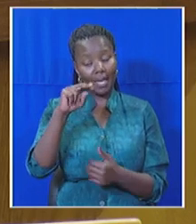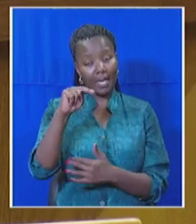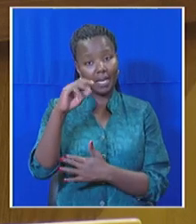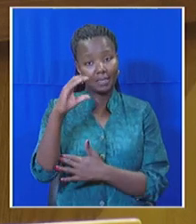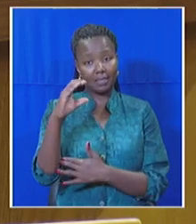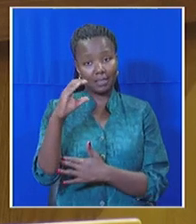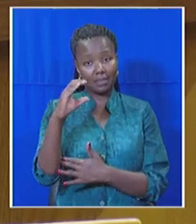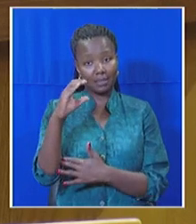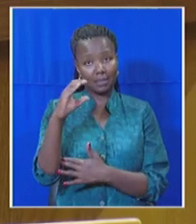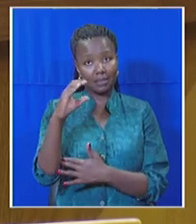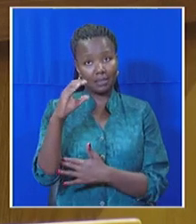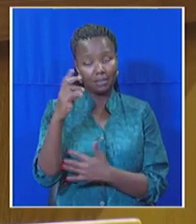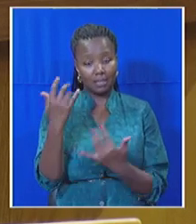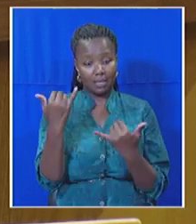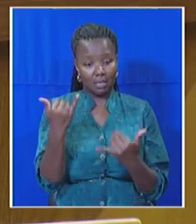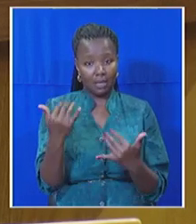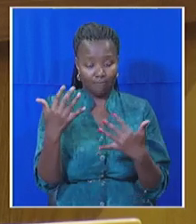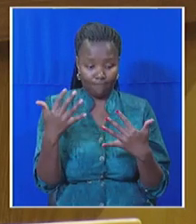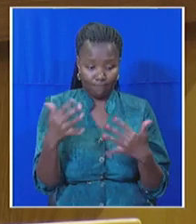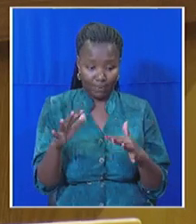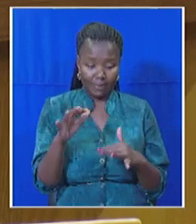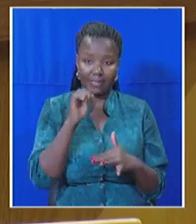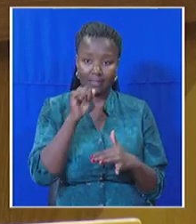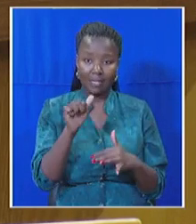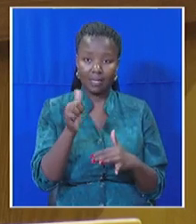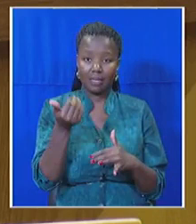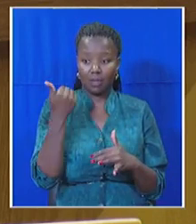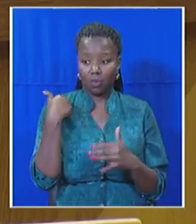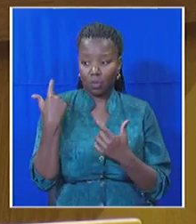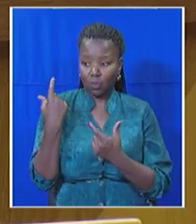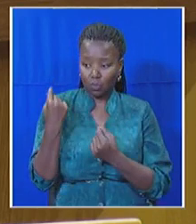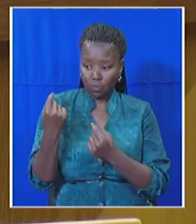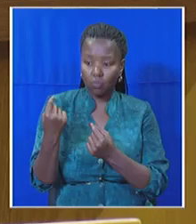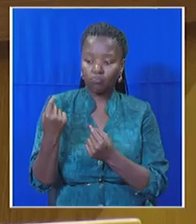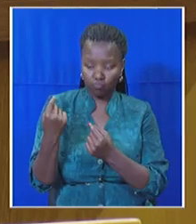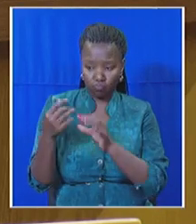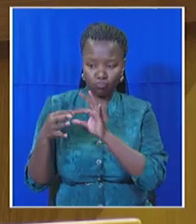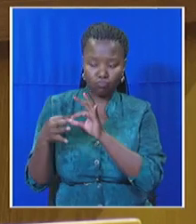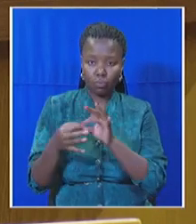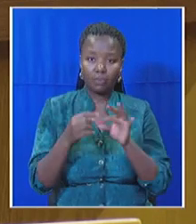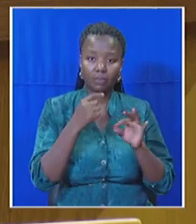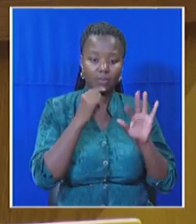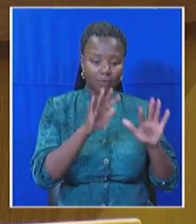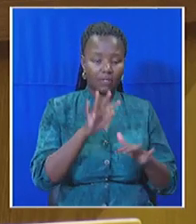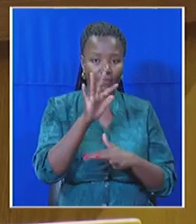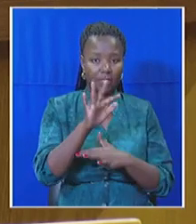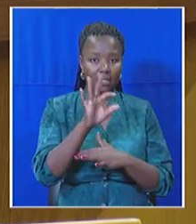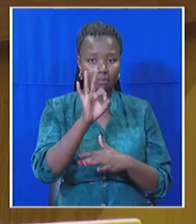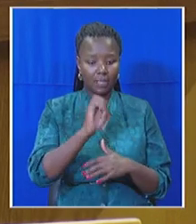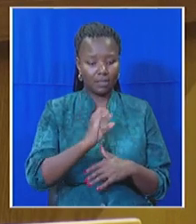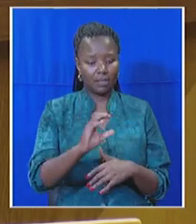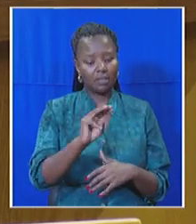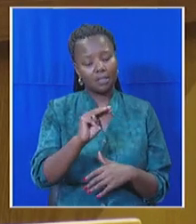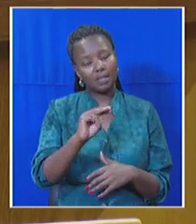Congress, has reaffirmed its commitment that 15% of MIG must be set